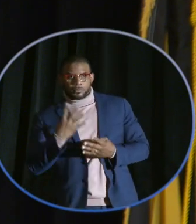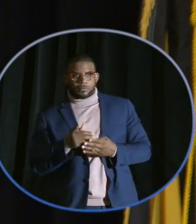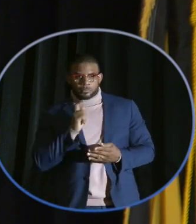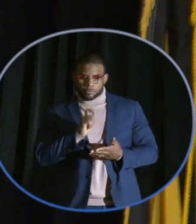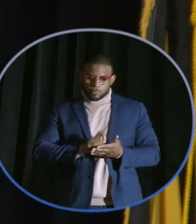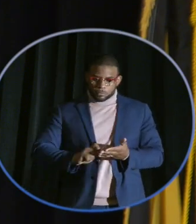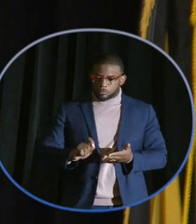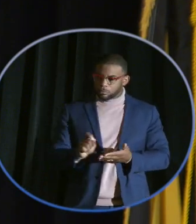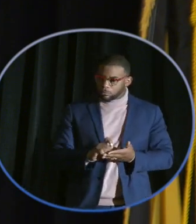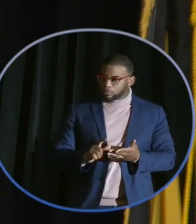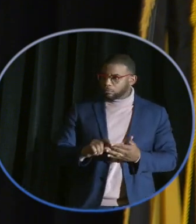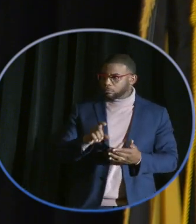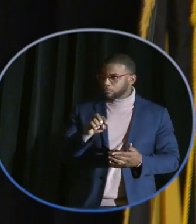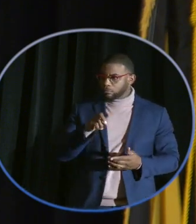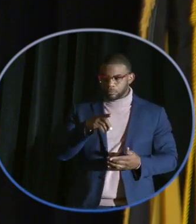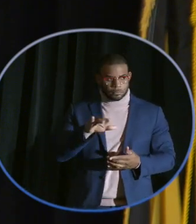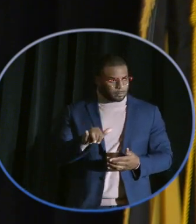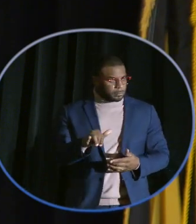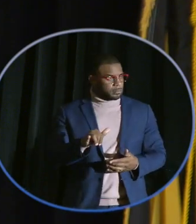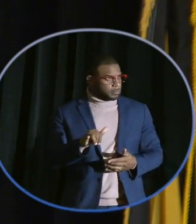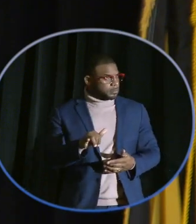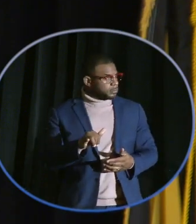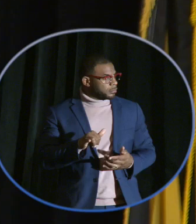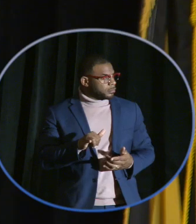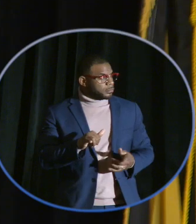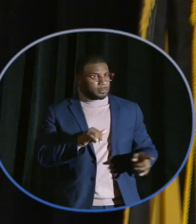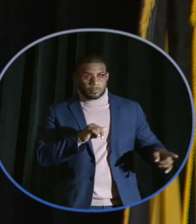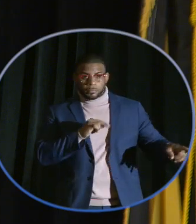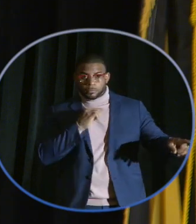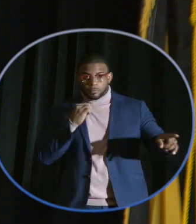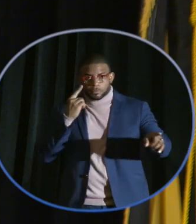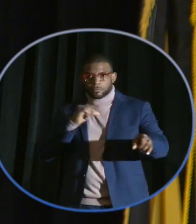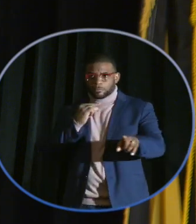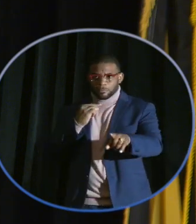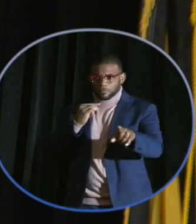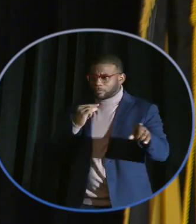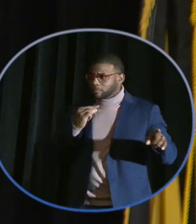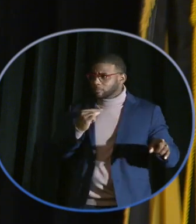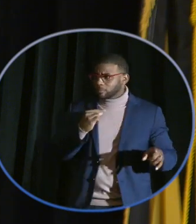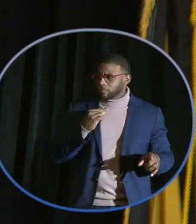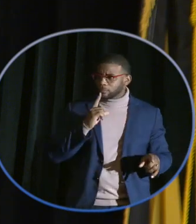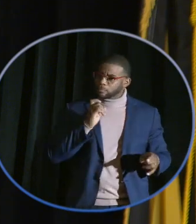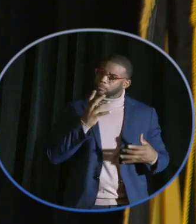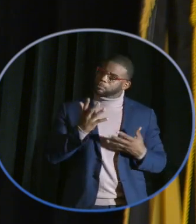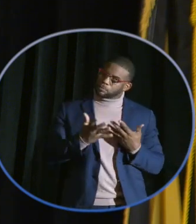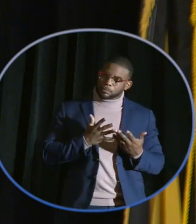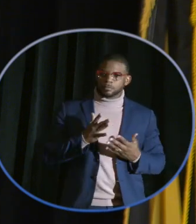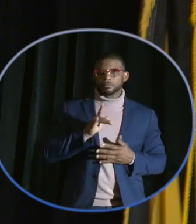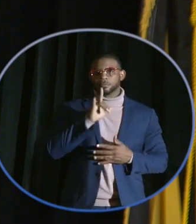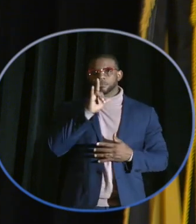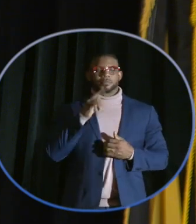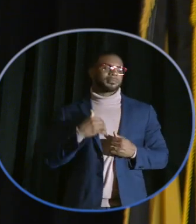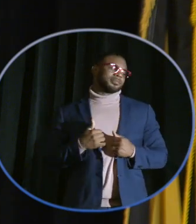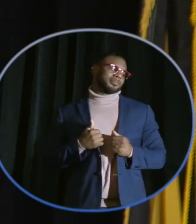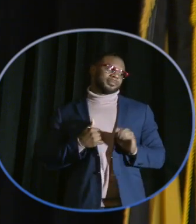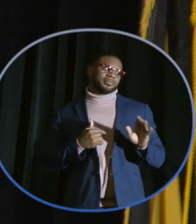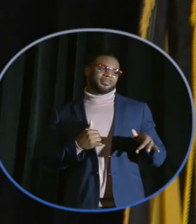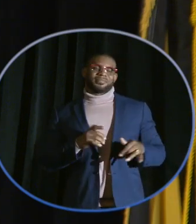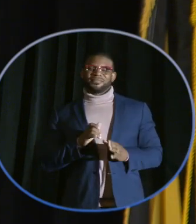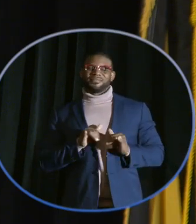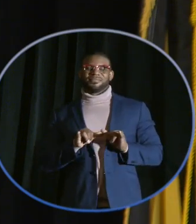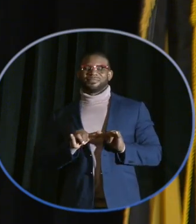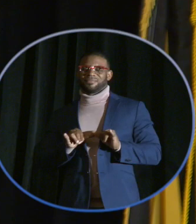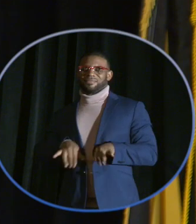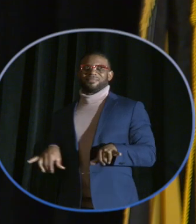was writing to clergy, because clergy was kind of saying, let's just stick with